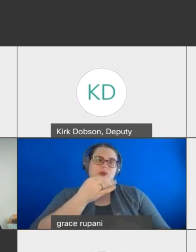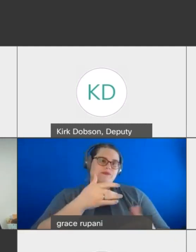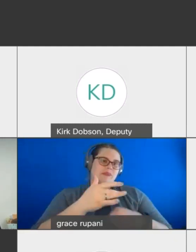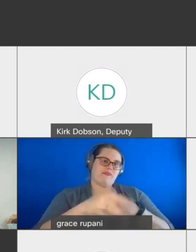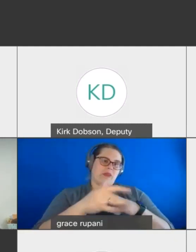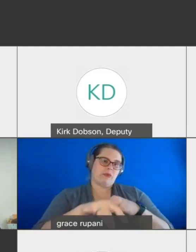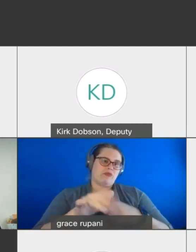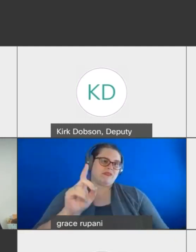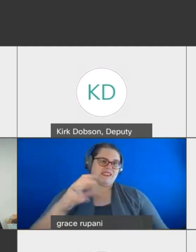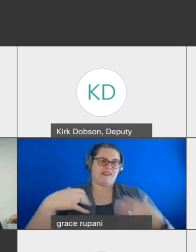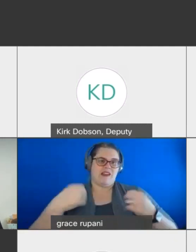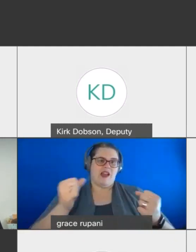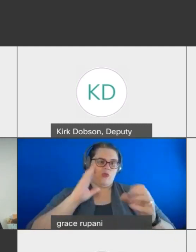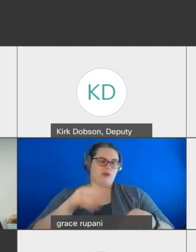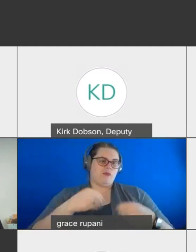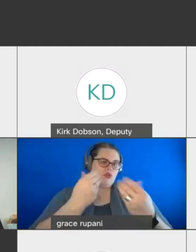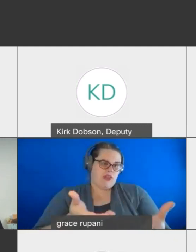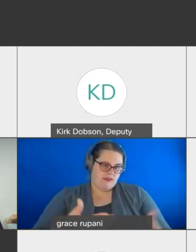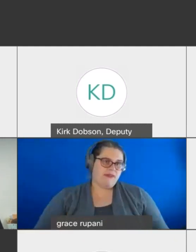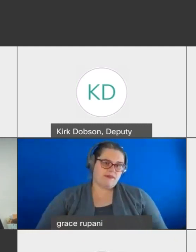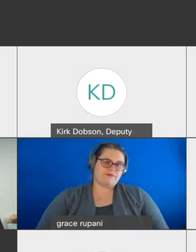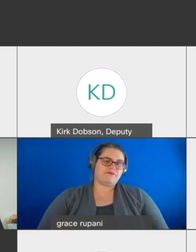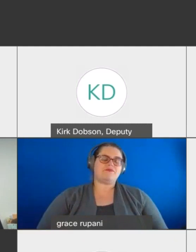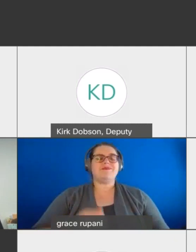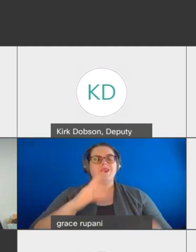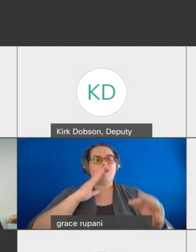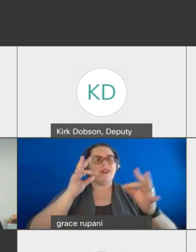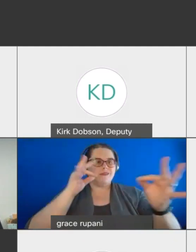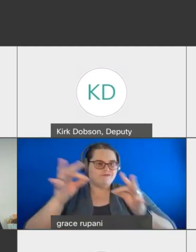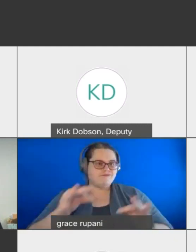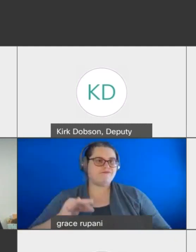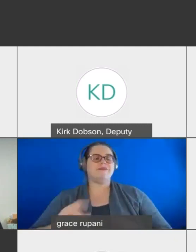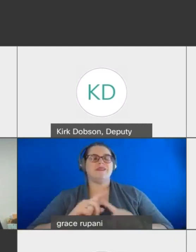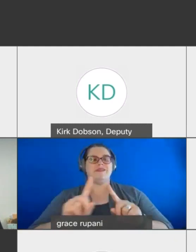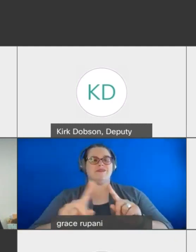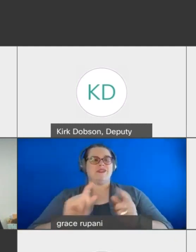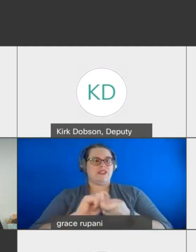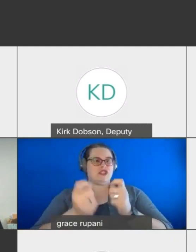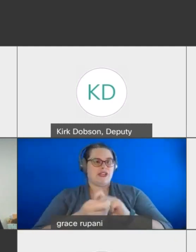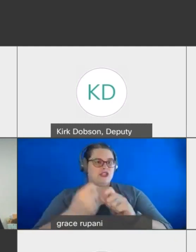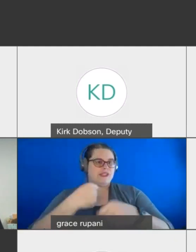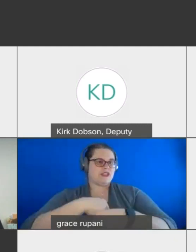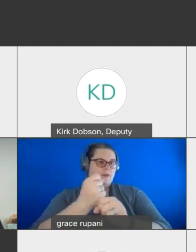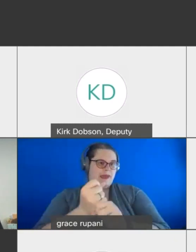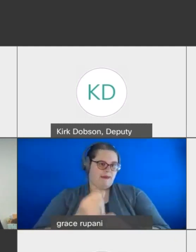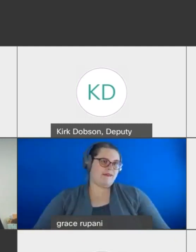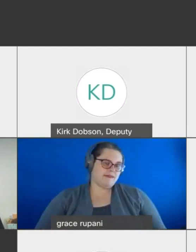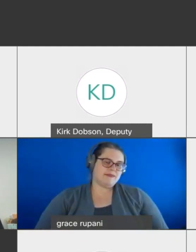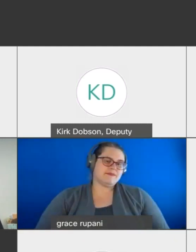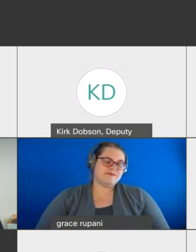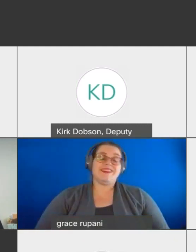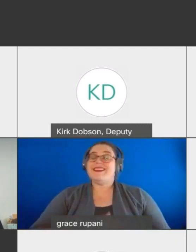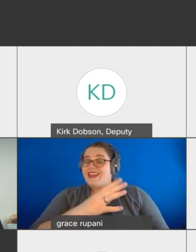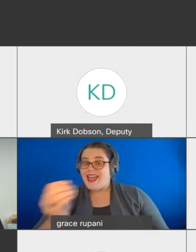that will spell out the changes that can be made for people, and particularly changes that